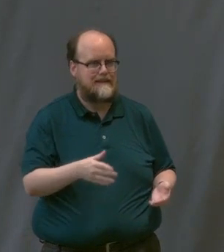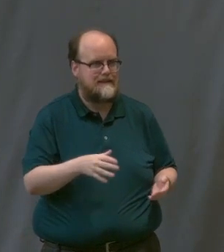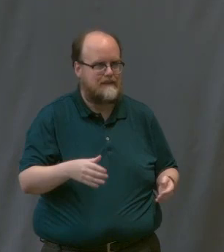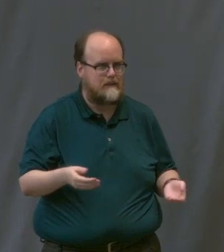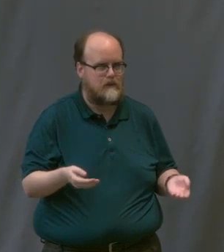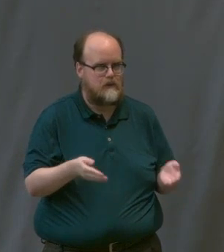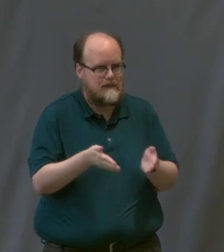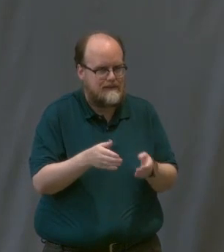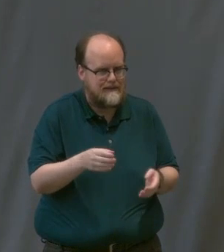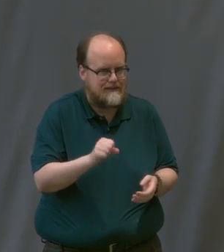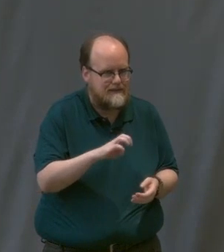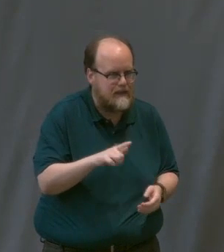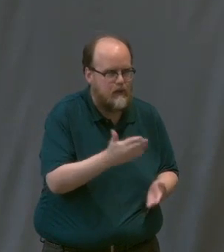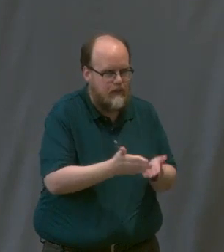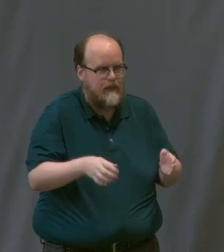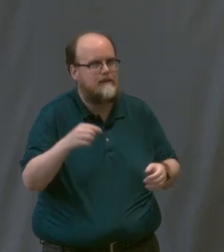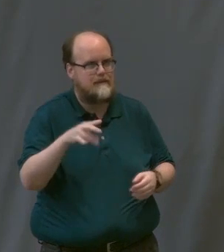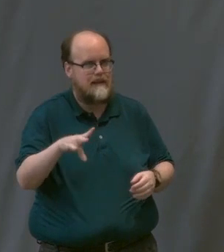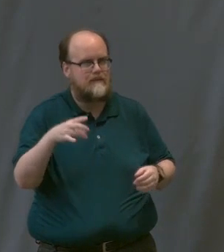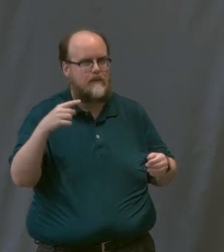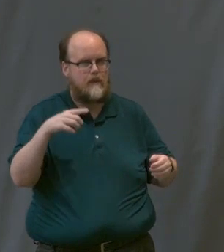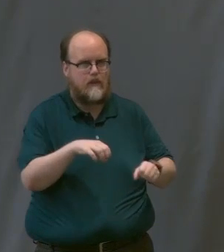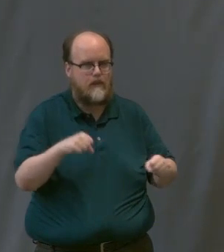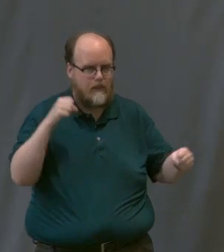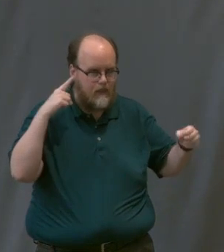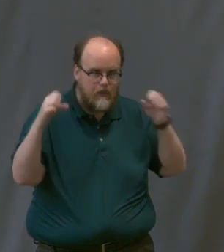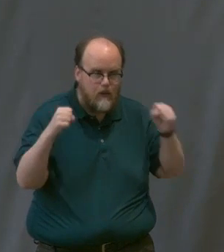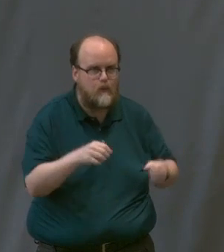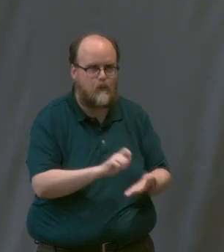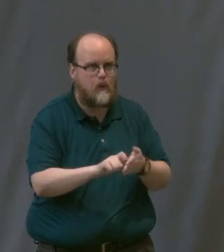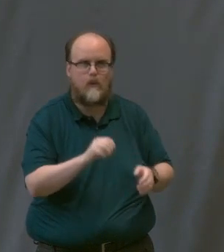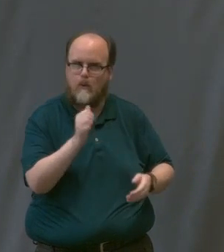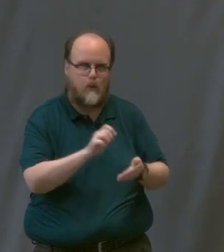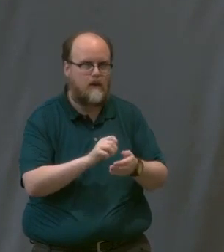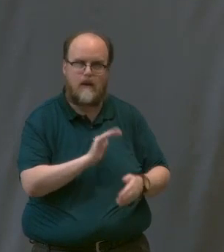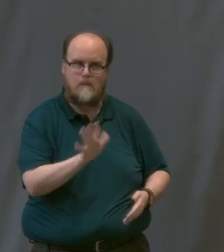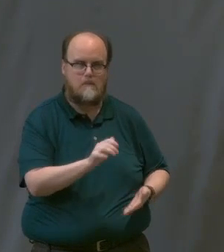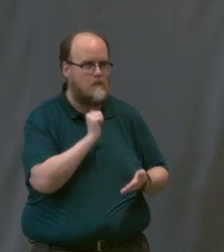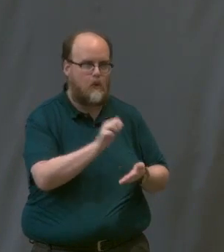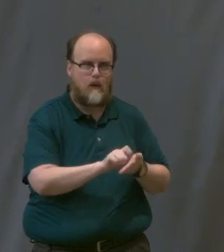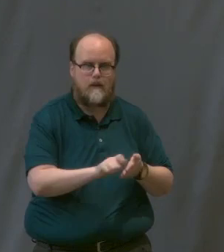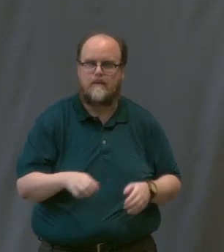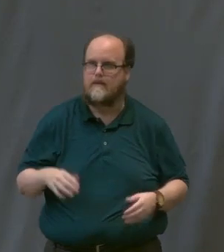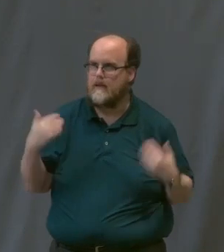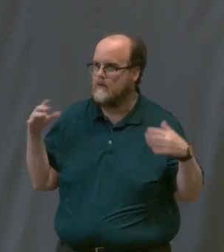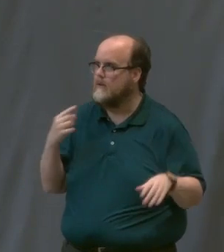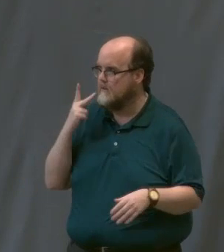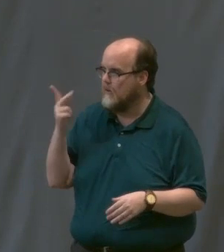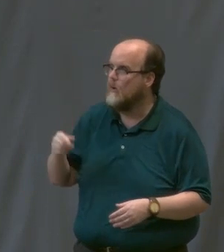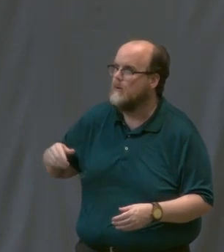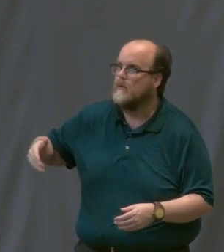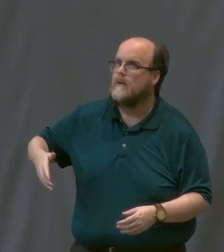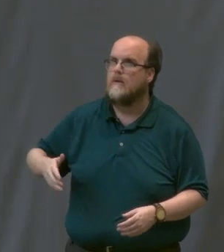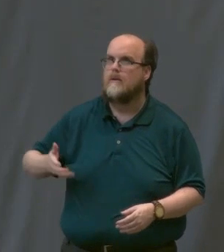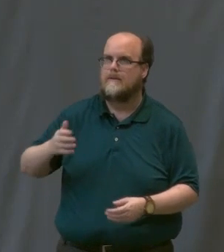thunders uttered, and do not write them. The angel whom I saw standing on the sea and on the land raised up his hand